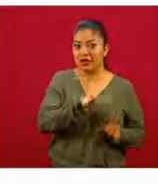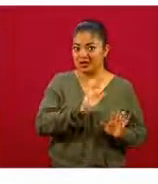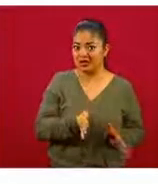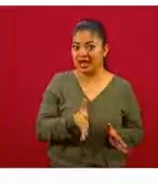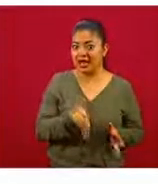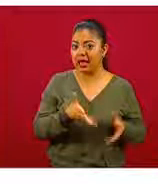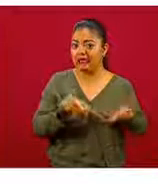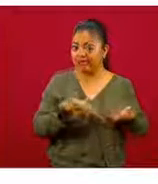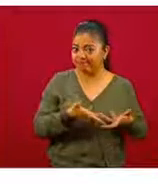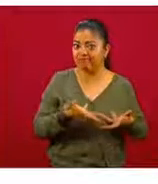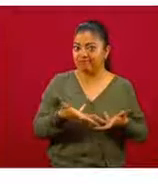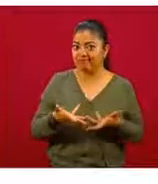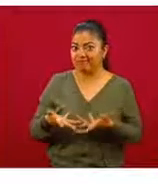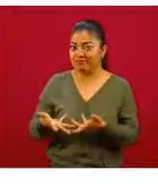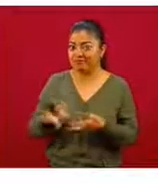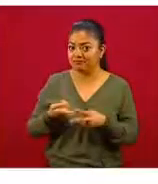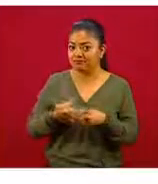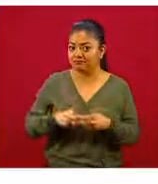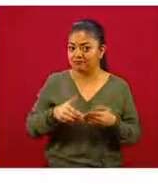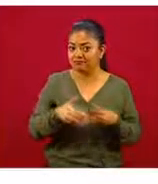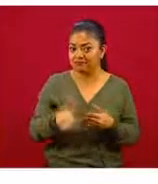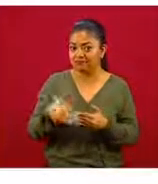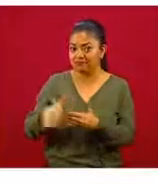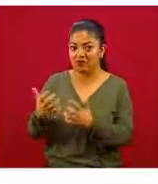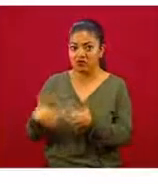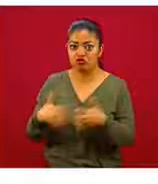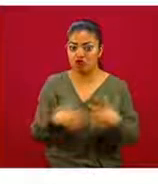we're not doing these things, but we are.